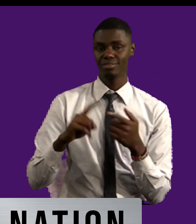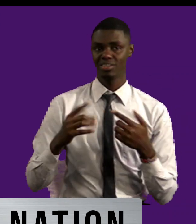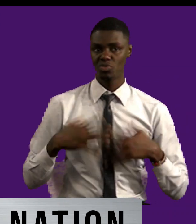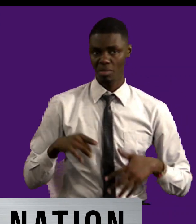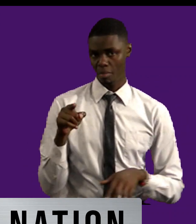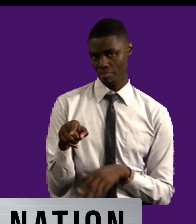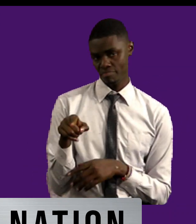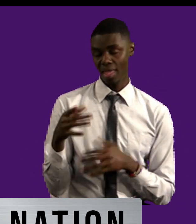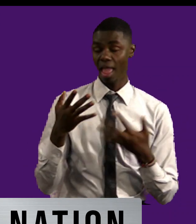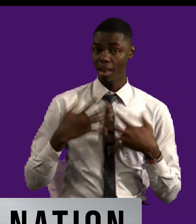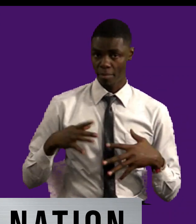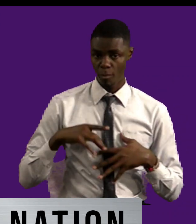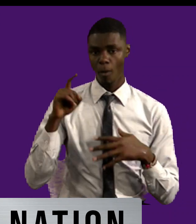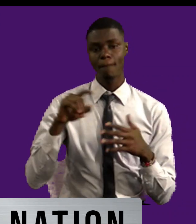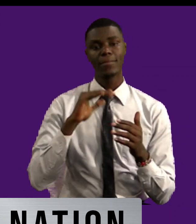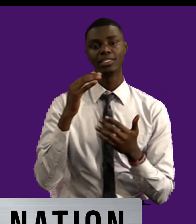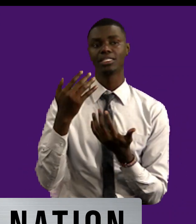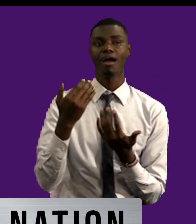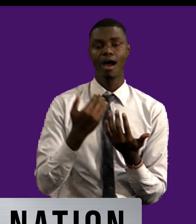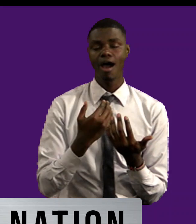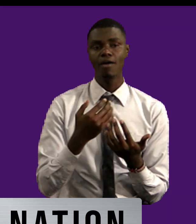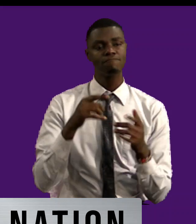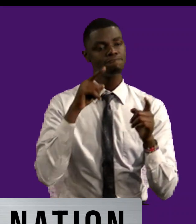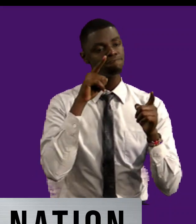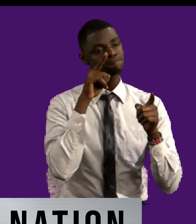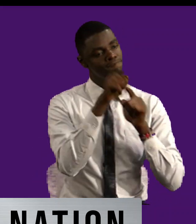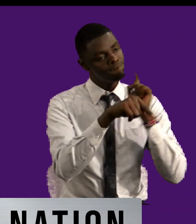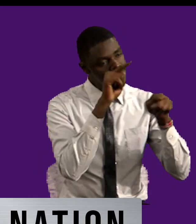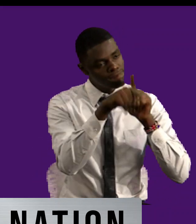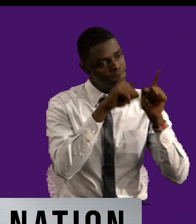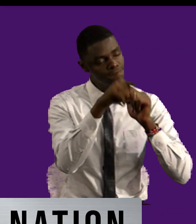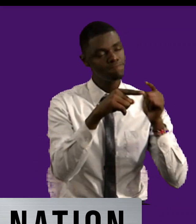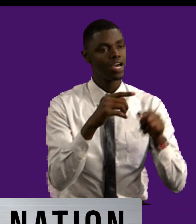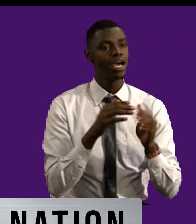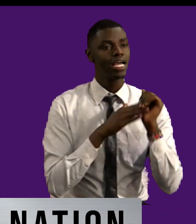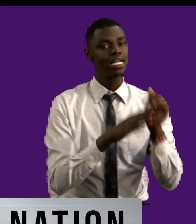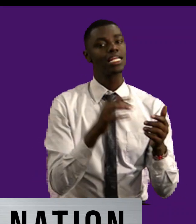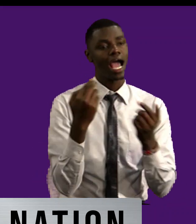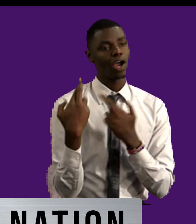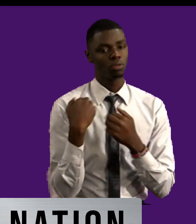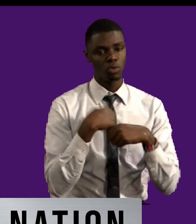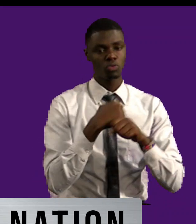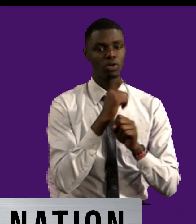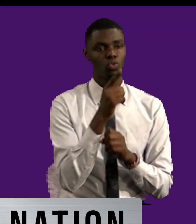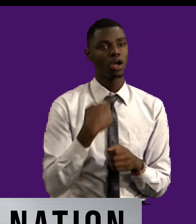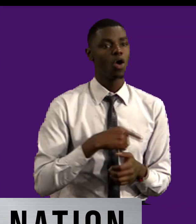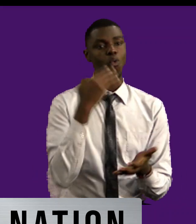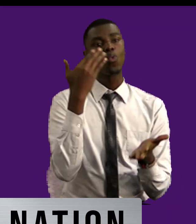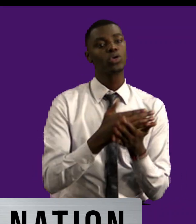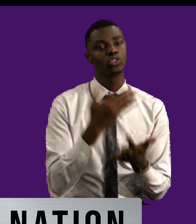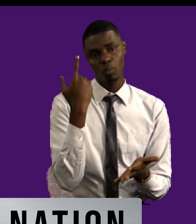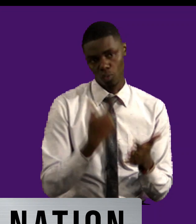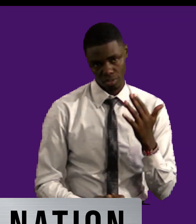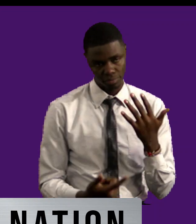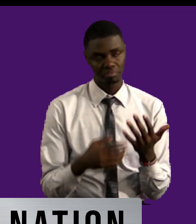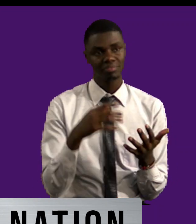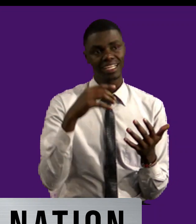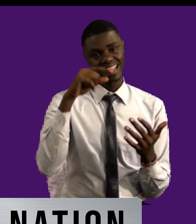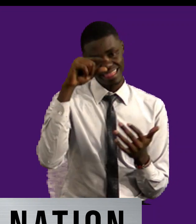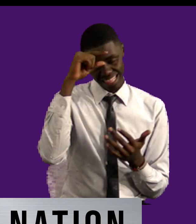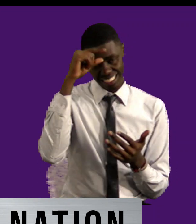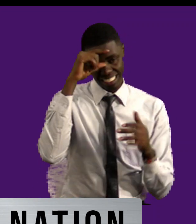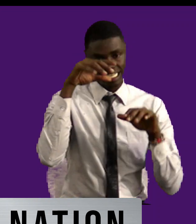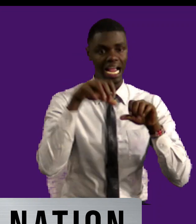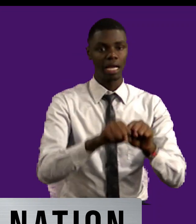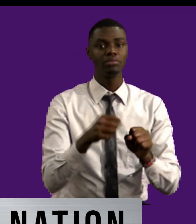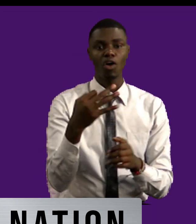people, and people must hold their own leaders accountable to ensure that we stop the state capture